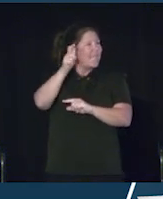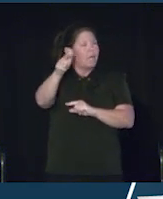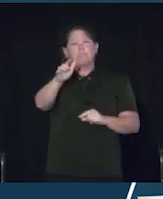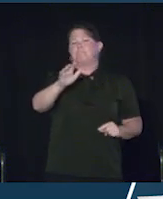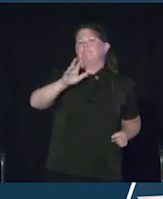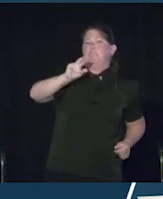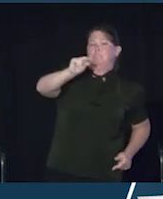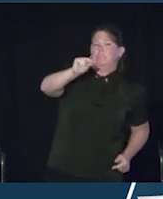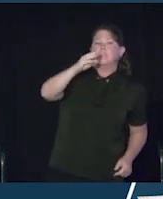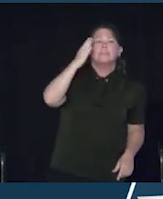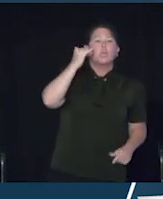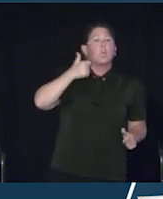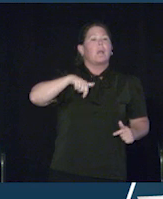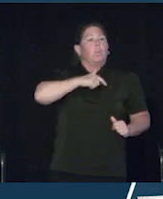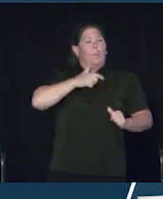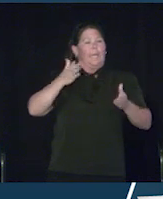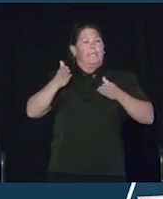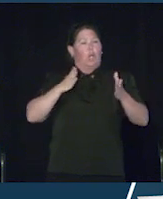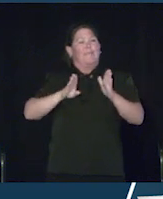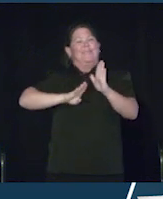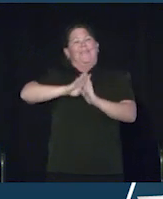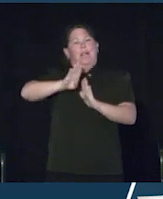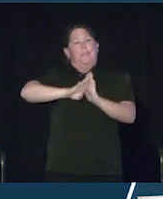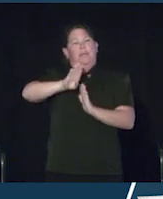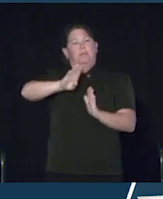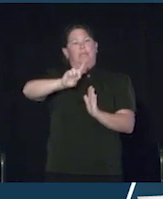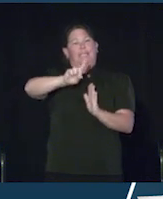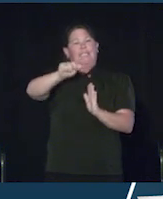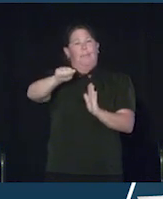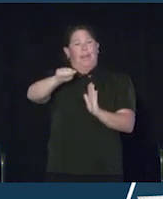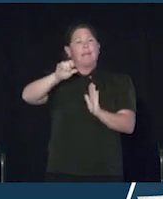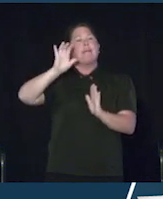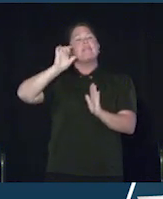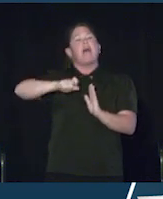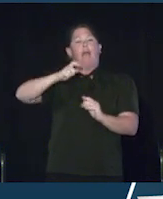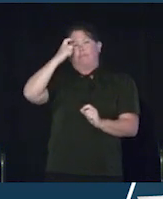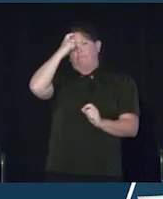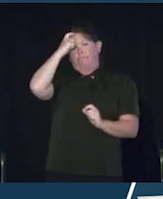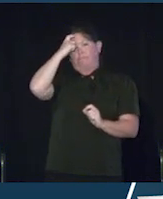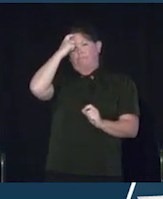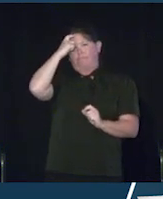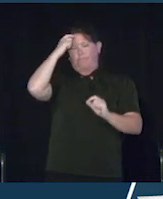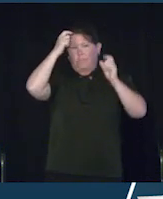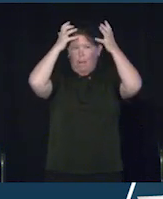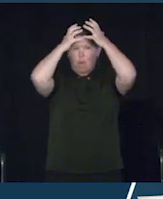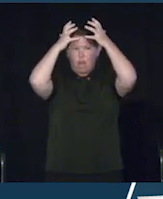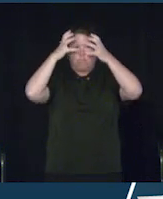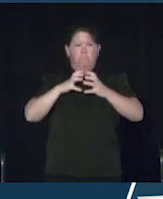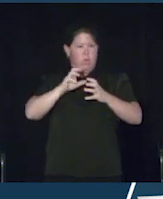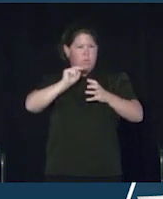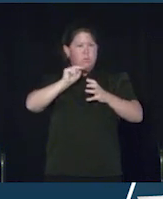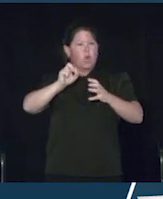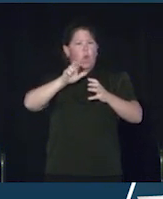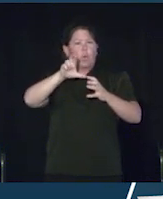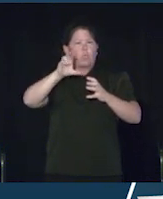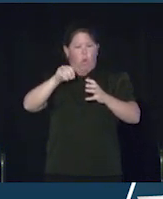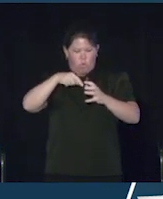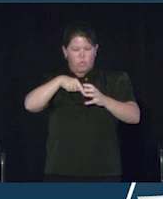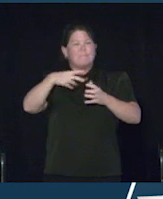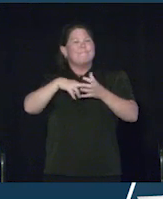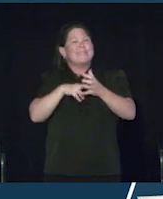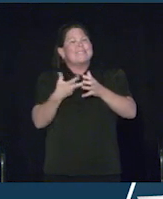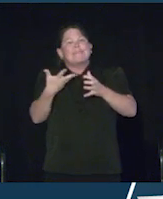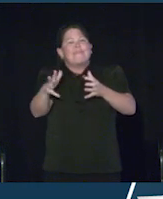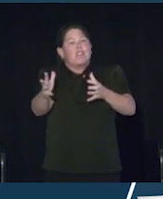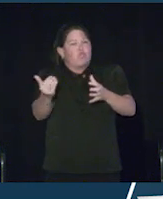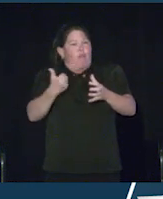disabilities, it's disabilities that are neurologically, that have been, that the person was born with